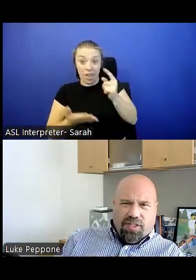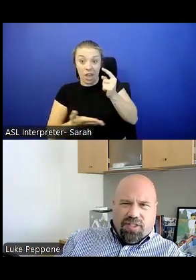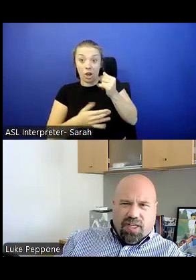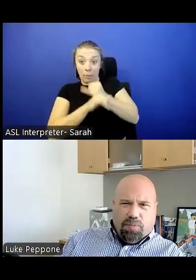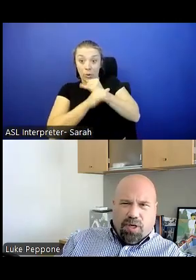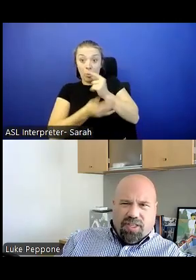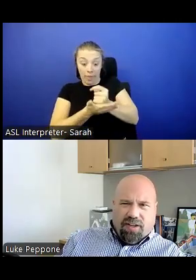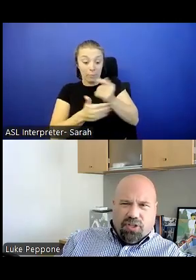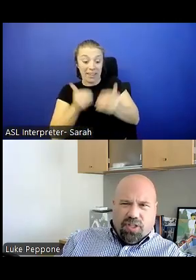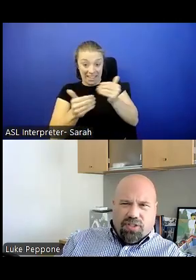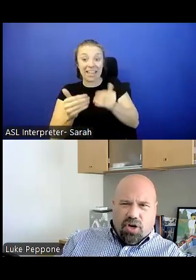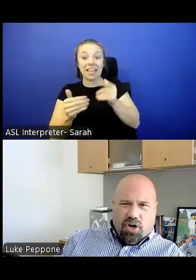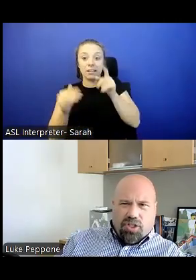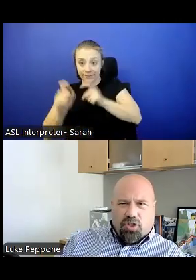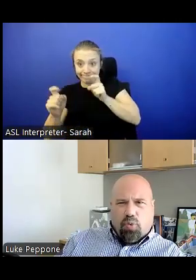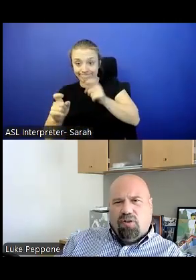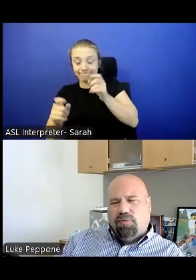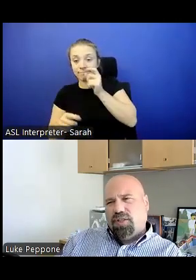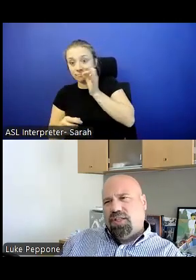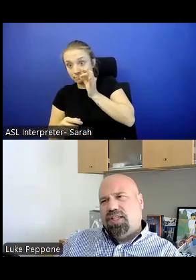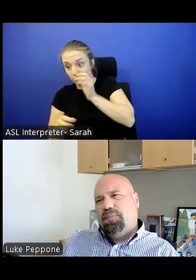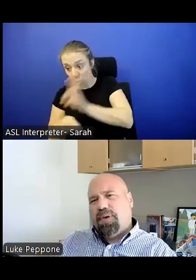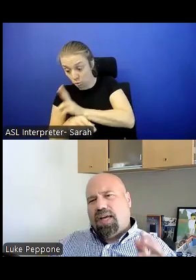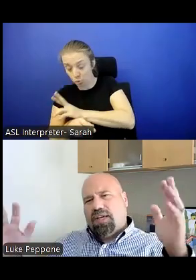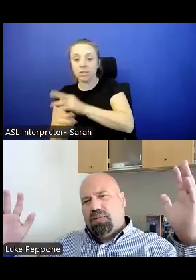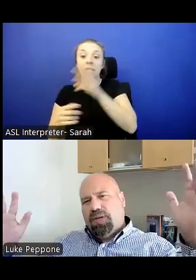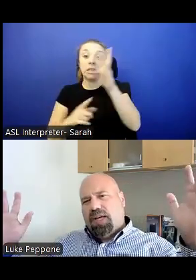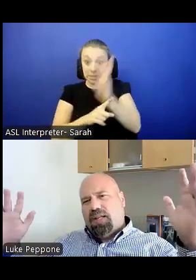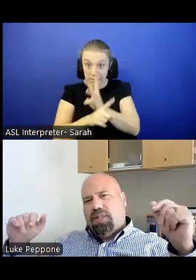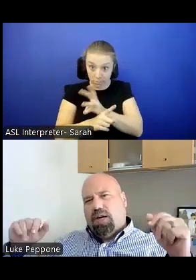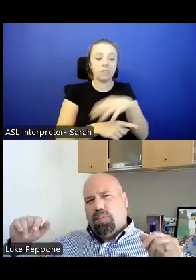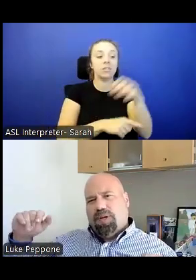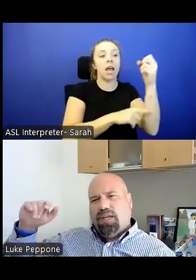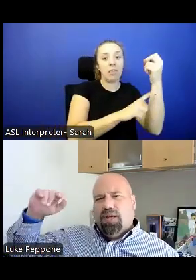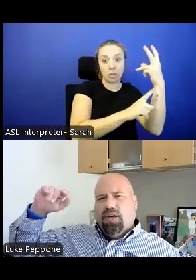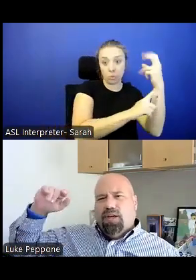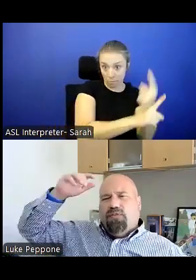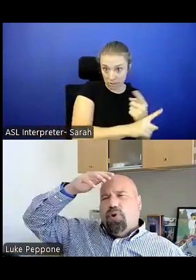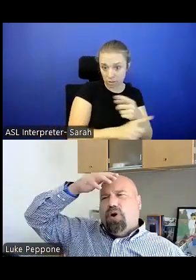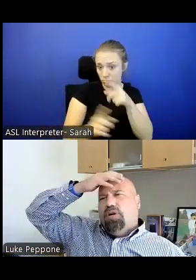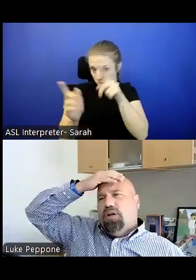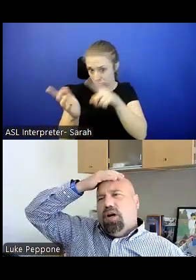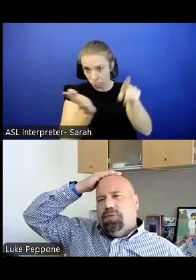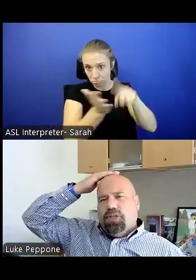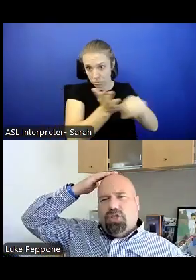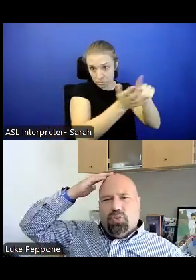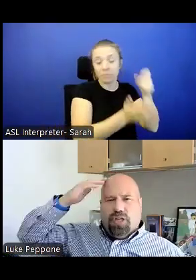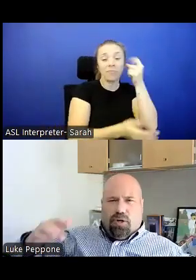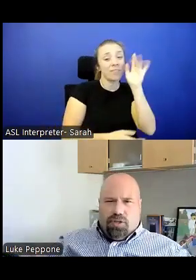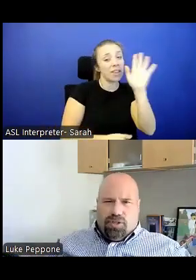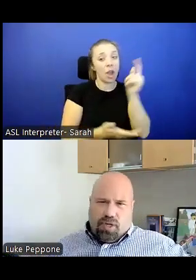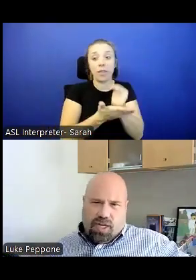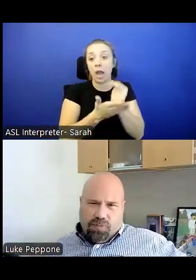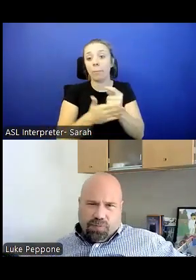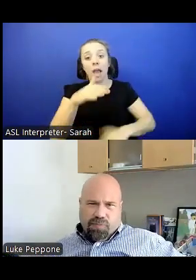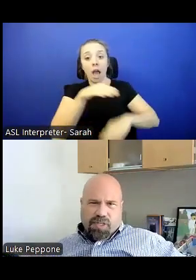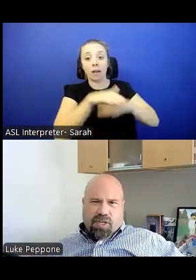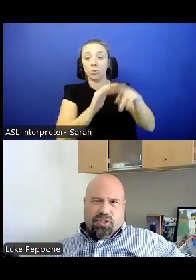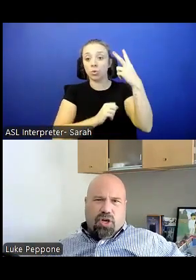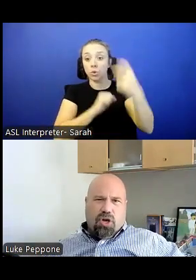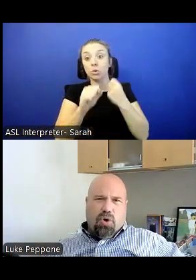immunotherapy, 6 months after they started, and 12 months. And keep in mind, they could be on their therapy for up to 2 years.